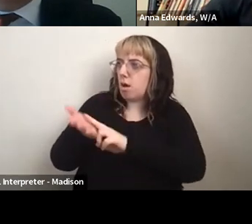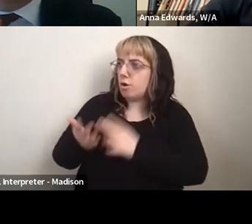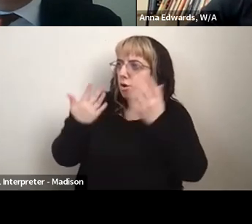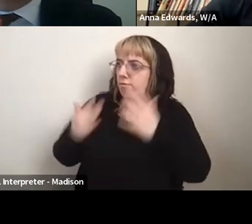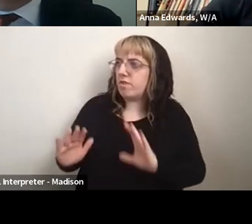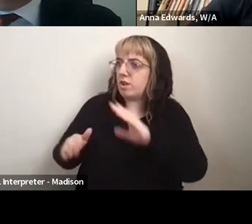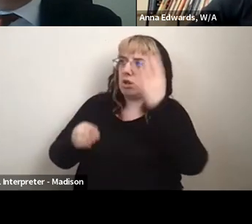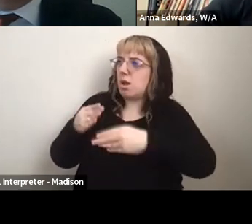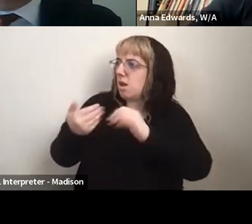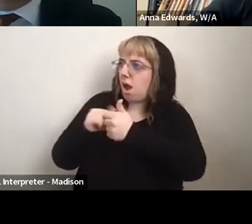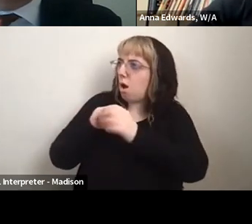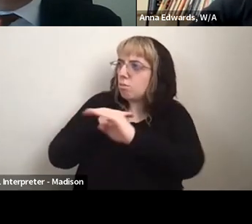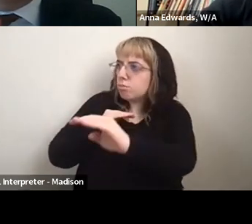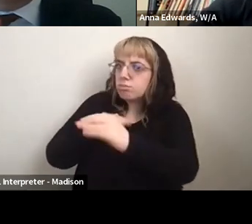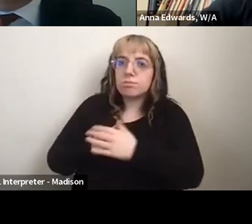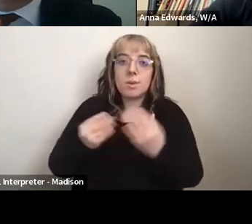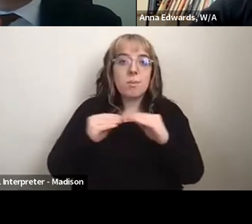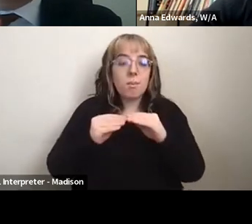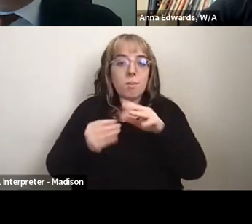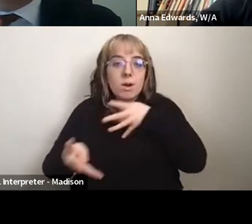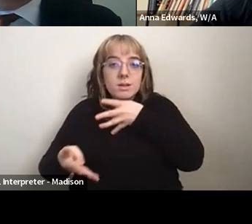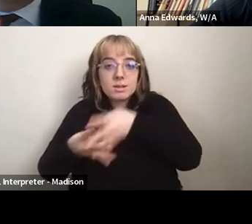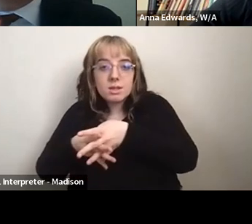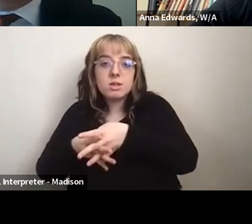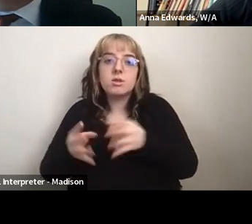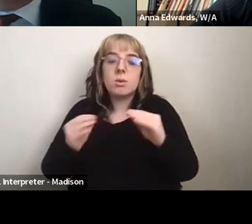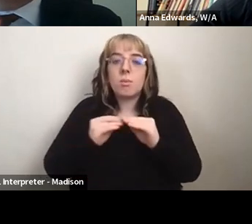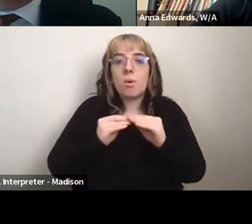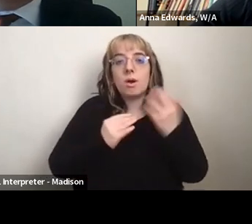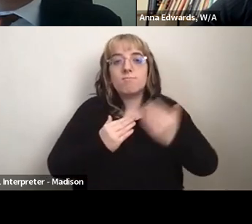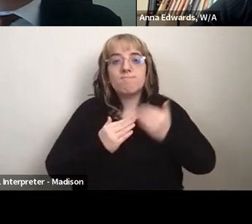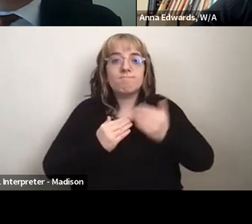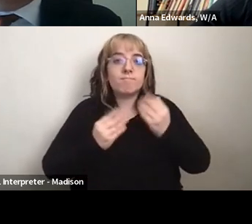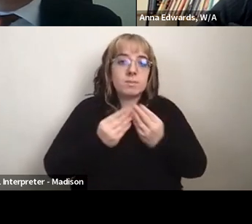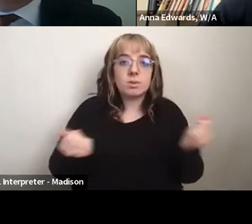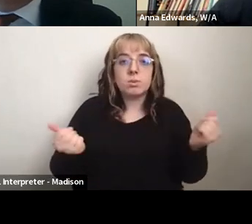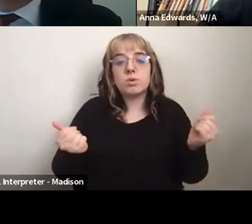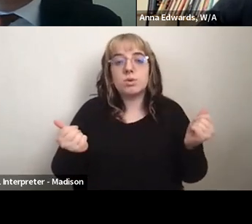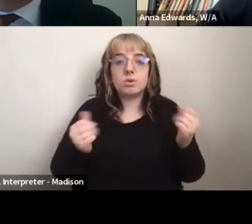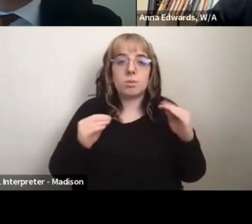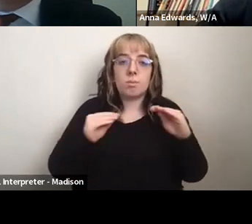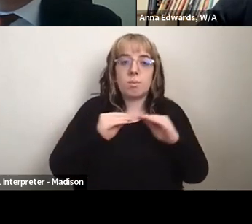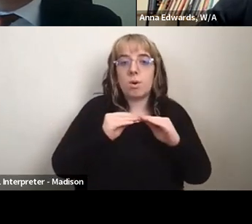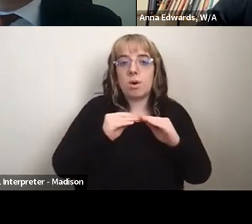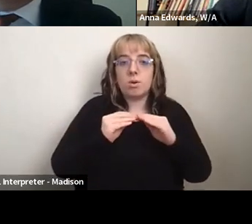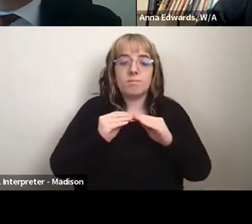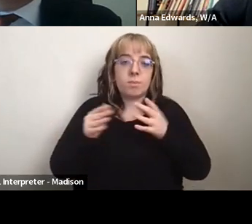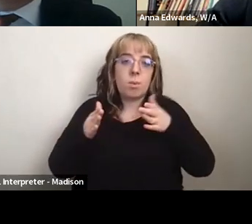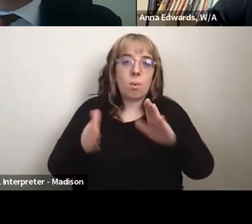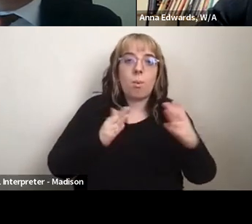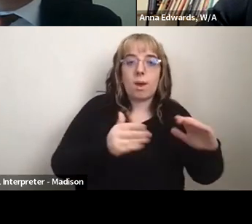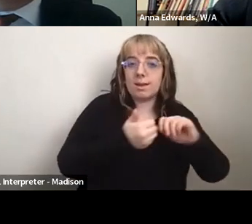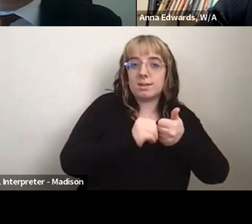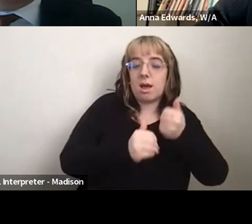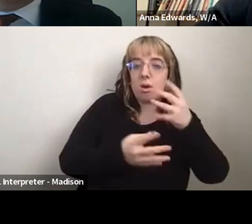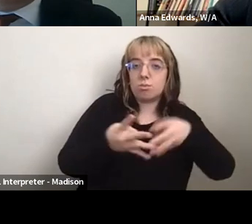ends? More integration, more easier solutions, ways in which we integrate